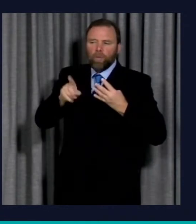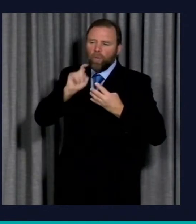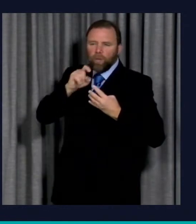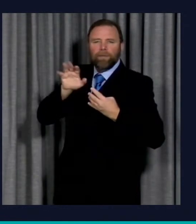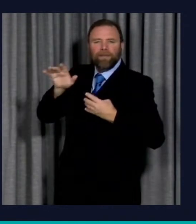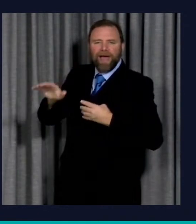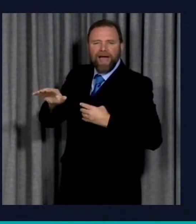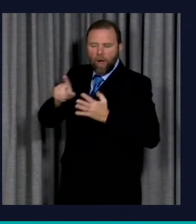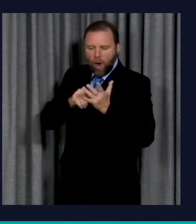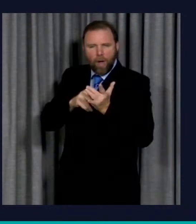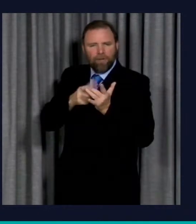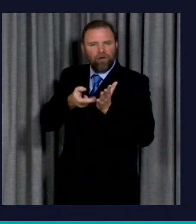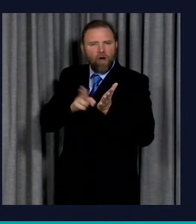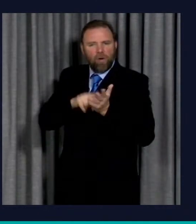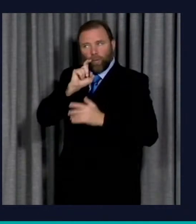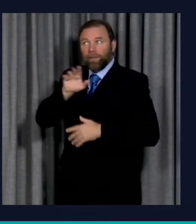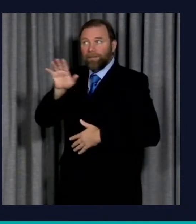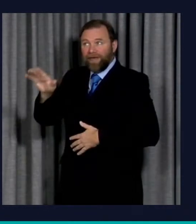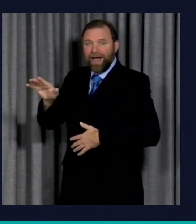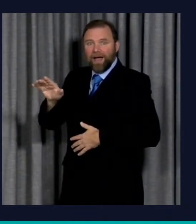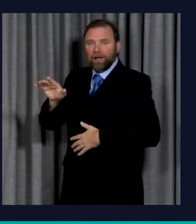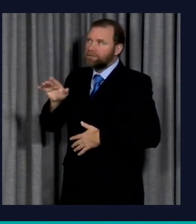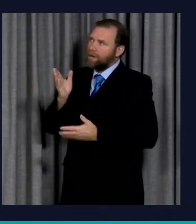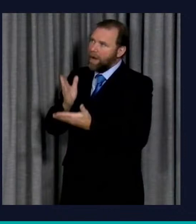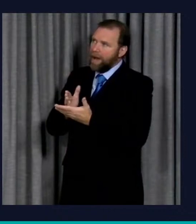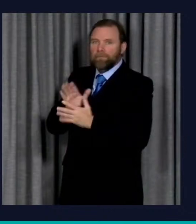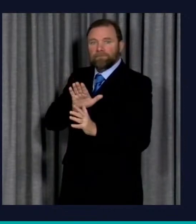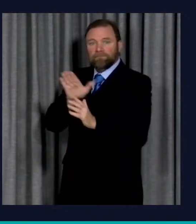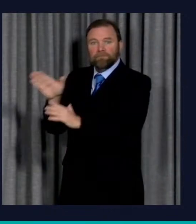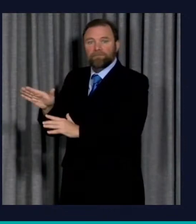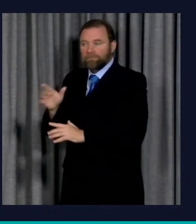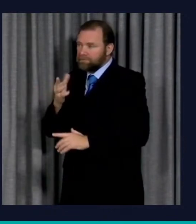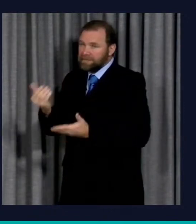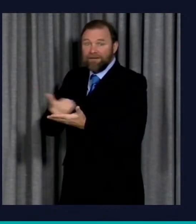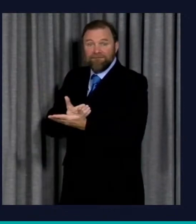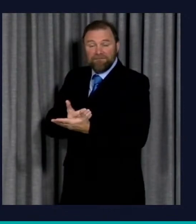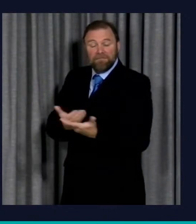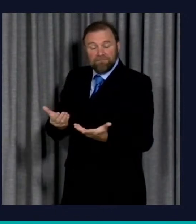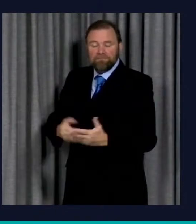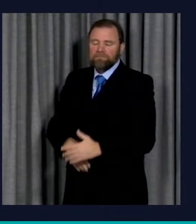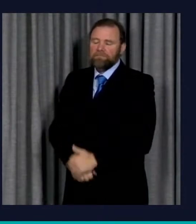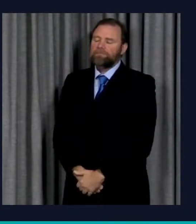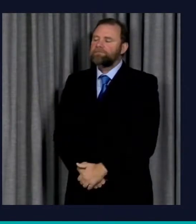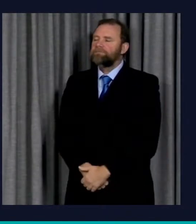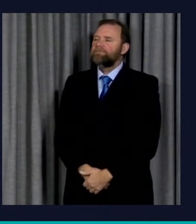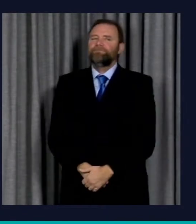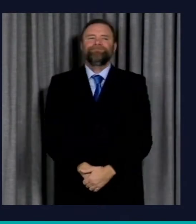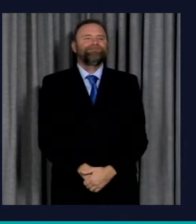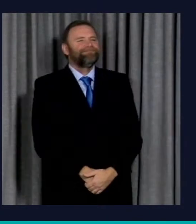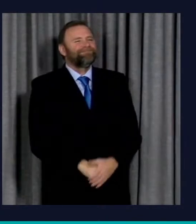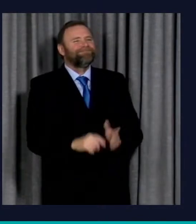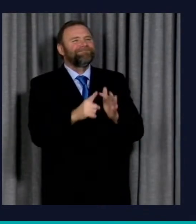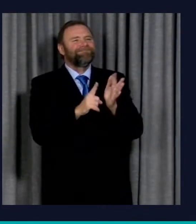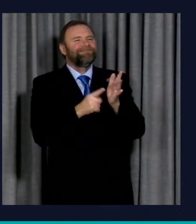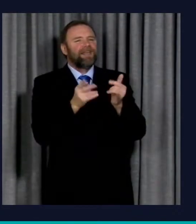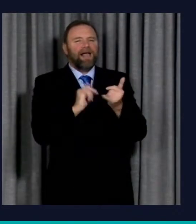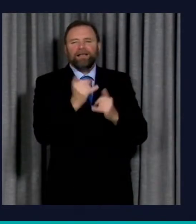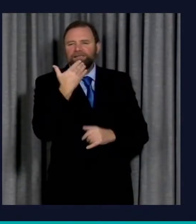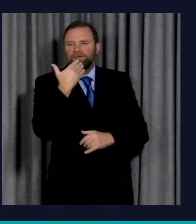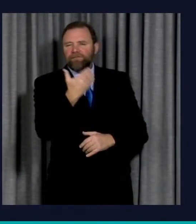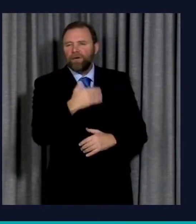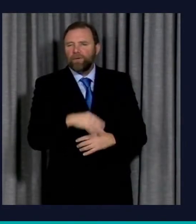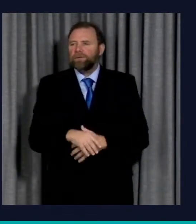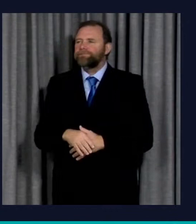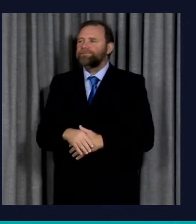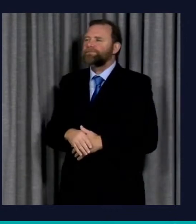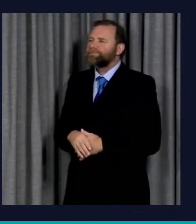guidance, and then to make the decision that keeps you and other people safe. Ellis, diolch yn fawr, ac yn